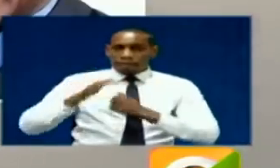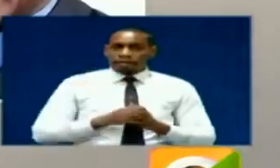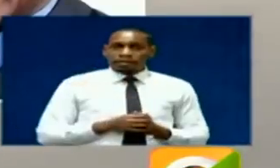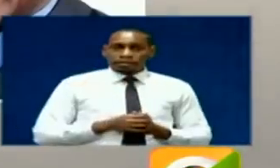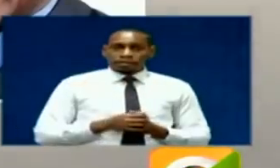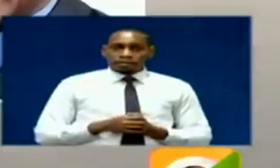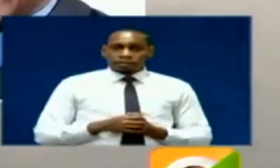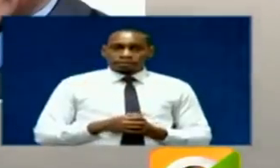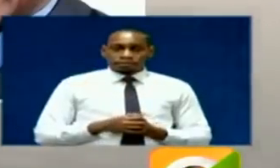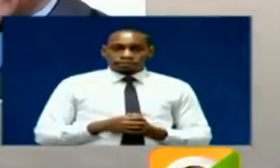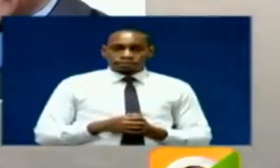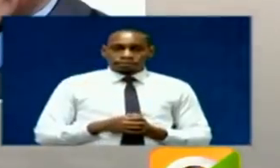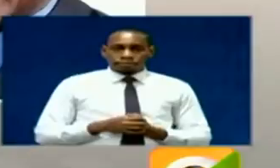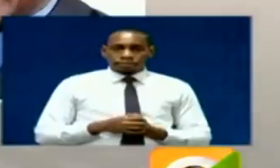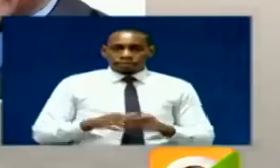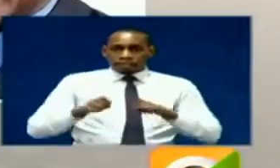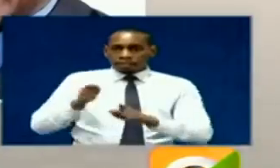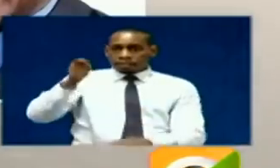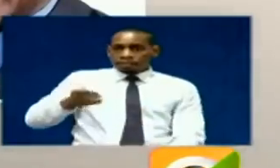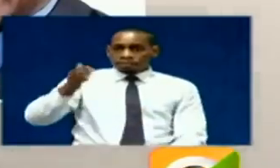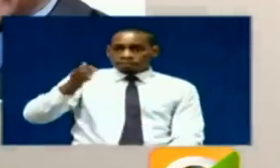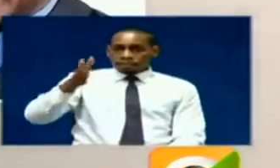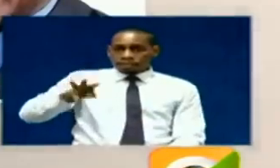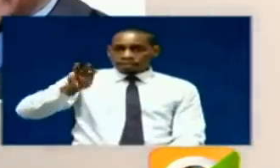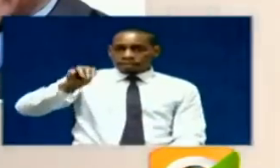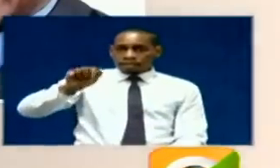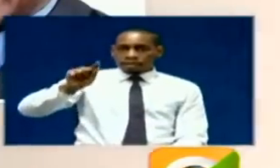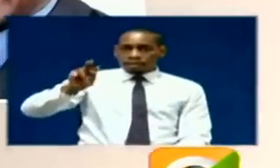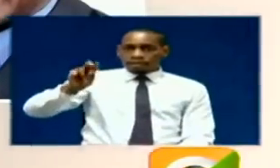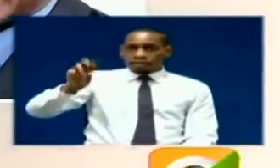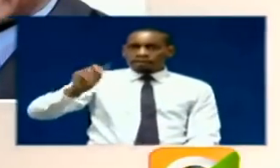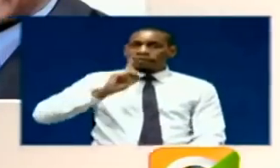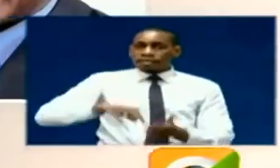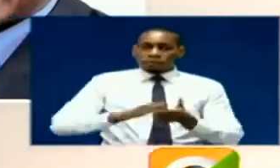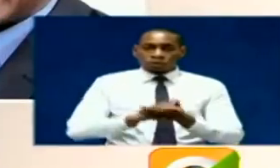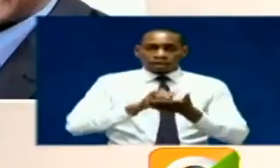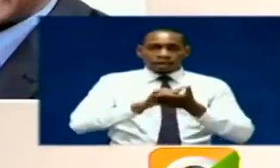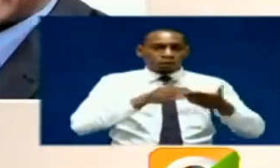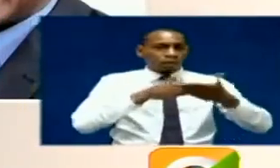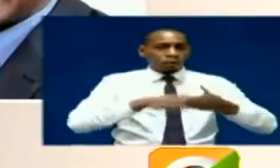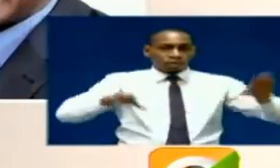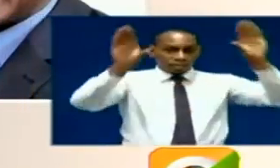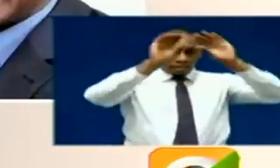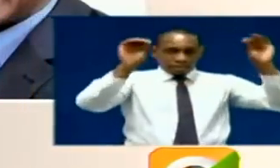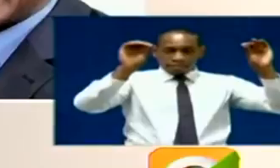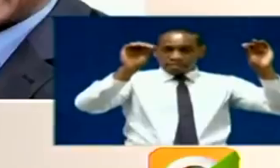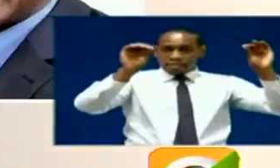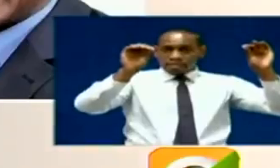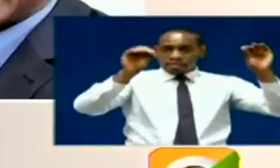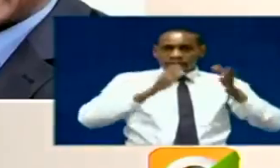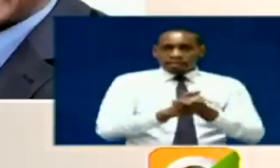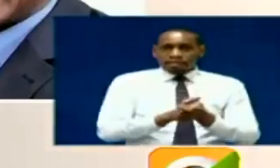Most of us go with Justice Mativo in an earlier decision who said that there is no bar to the president being part of